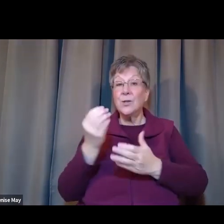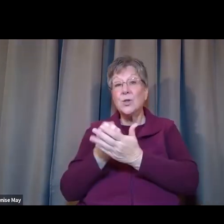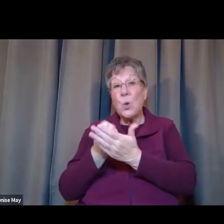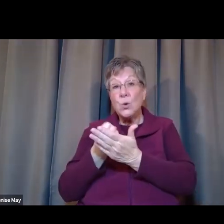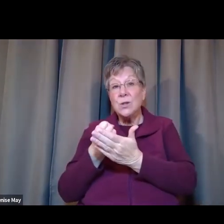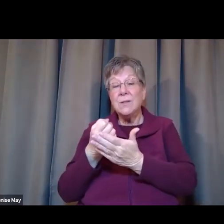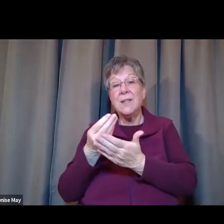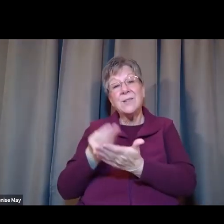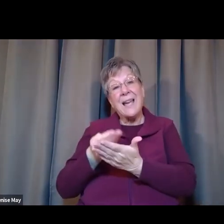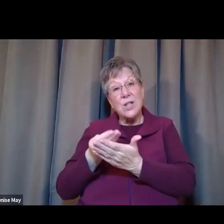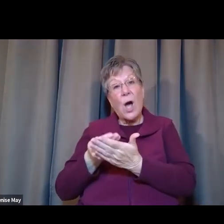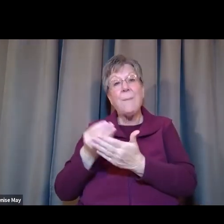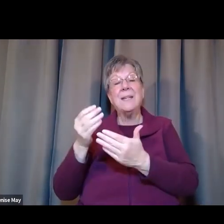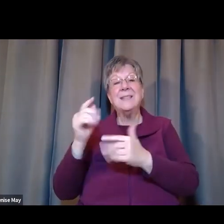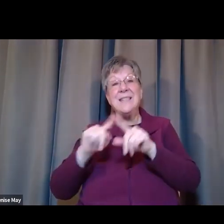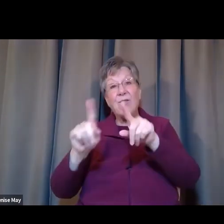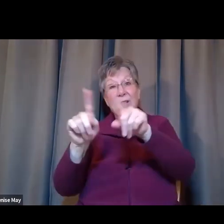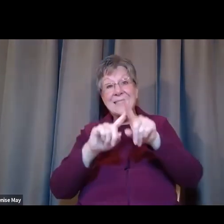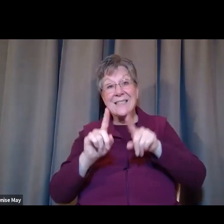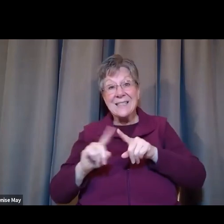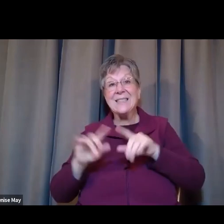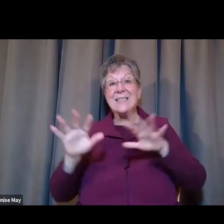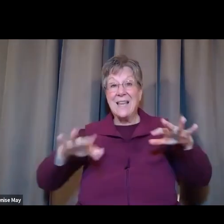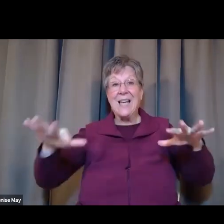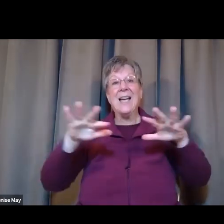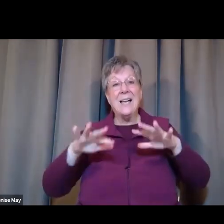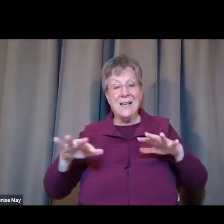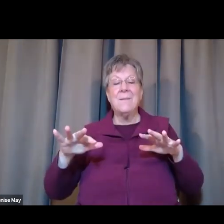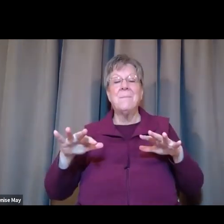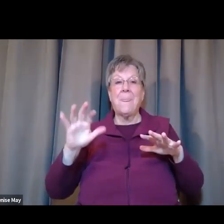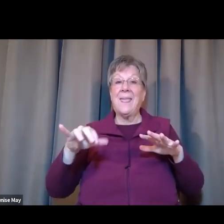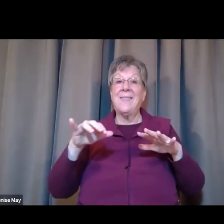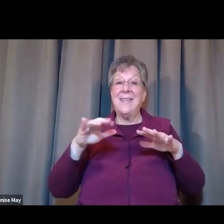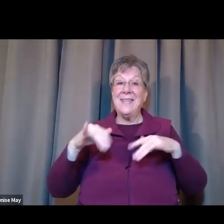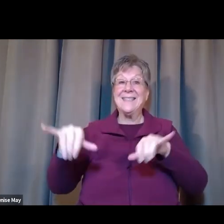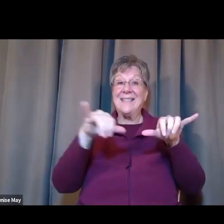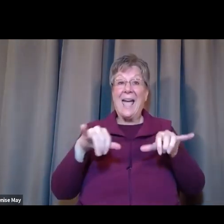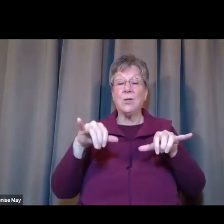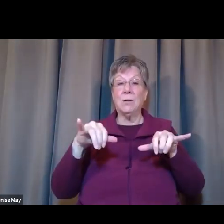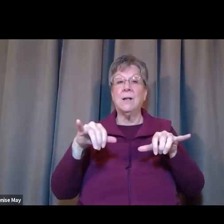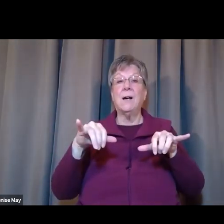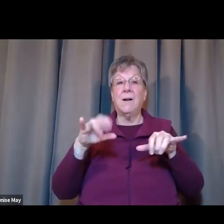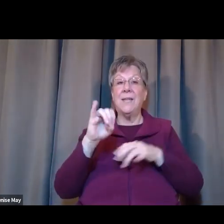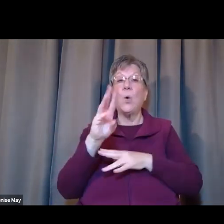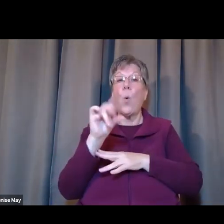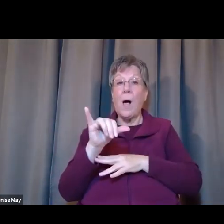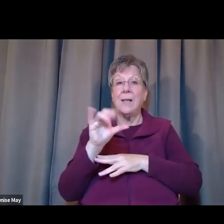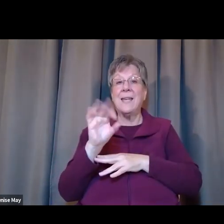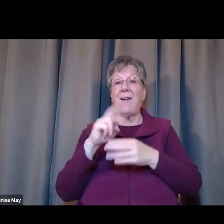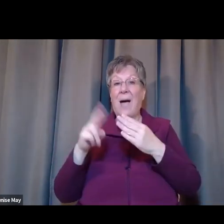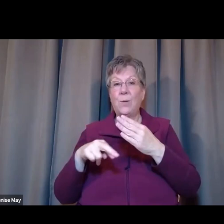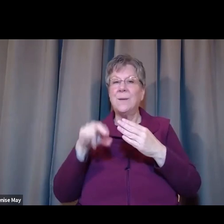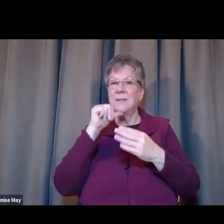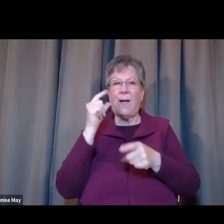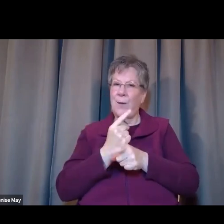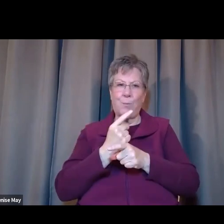historical discrimination that has occurred across a lot of these boundaries, that the standard of sort of equality of outcome is not the